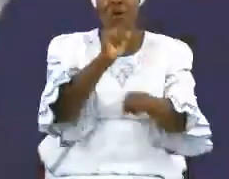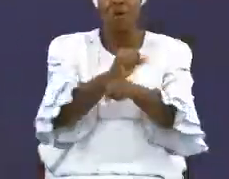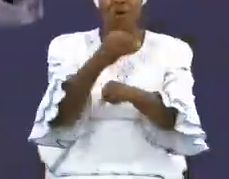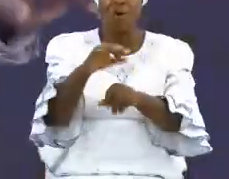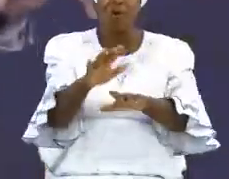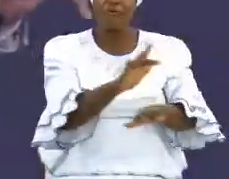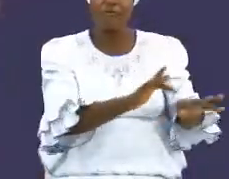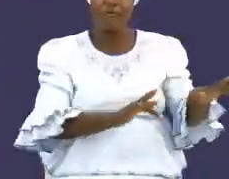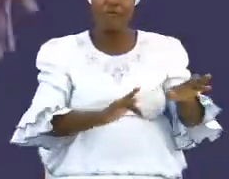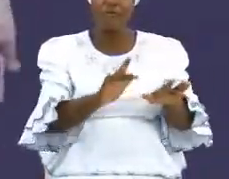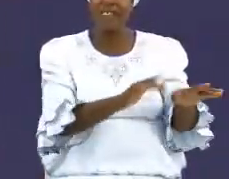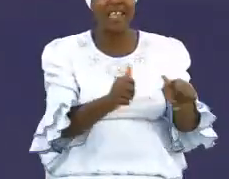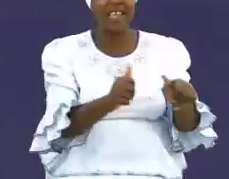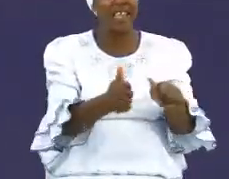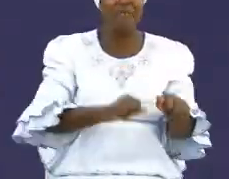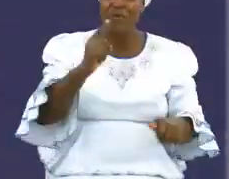everywhere.